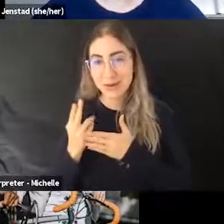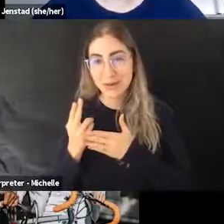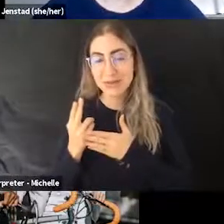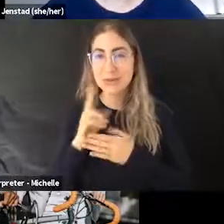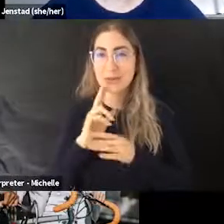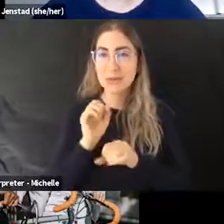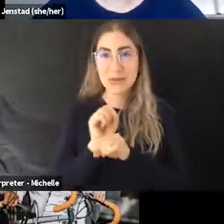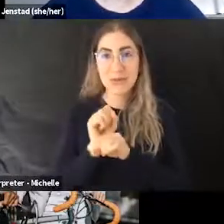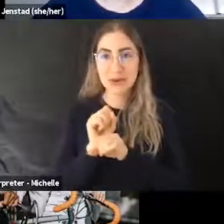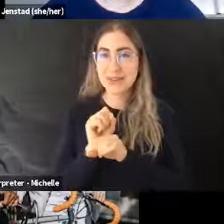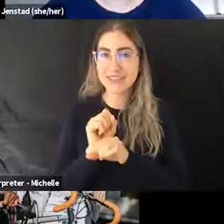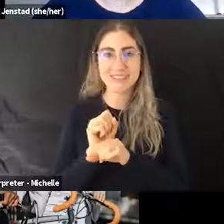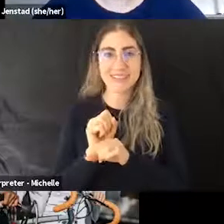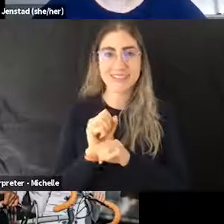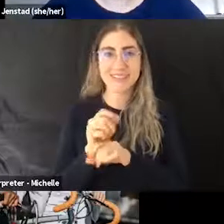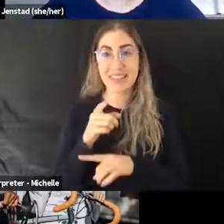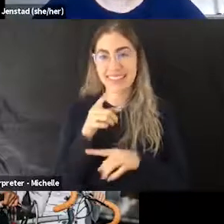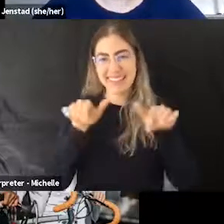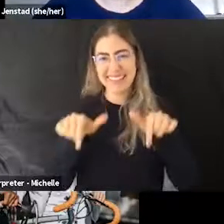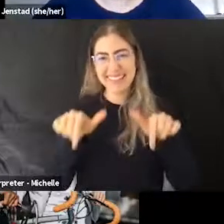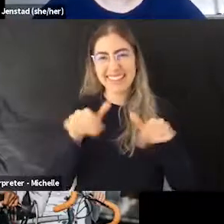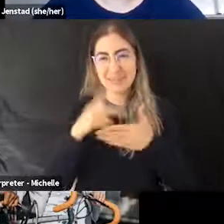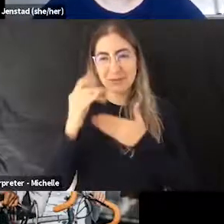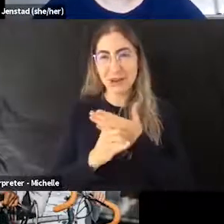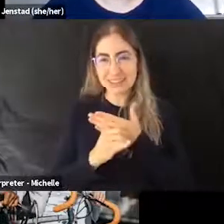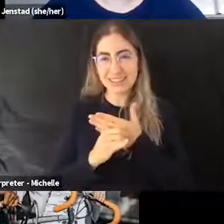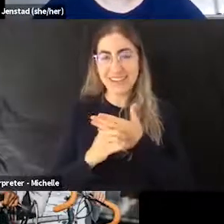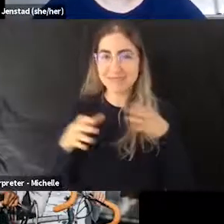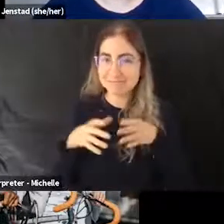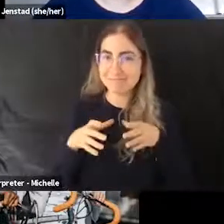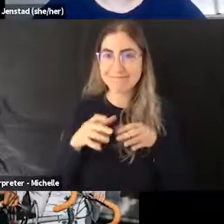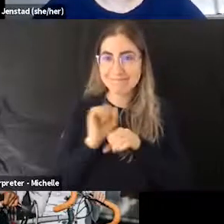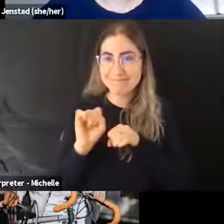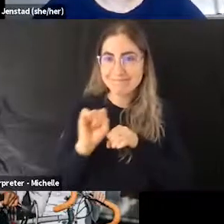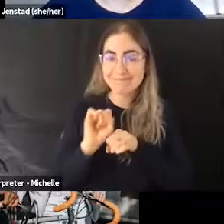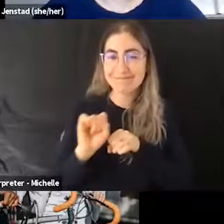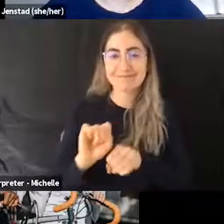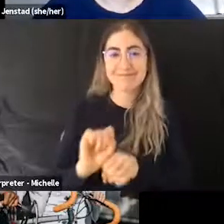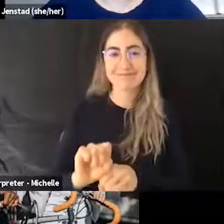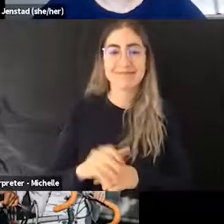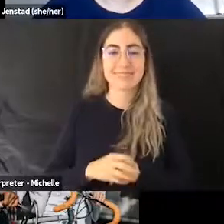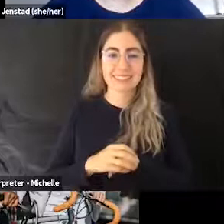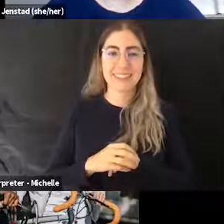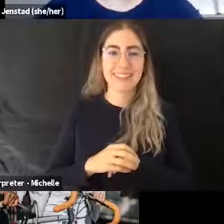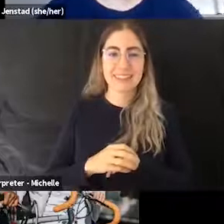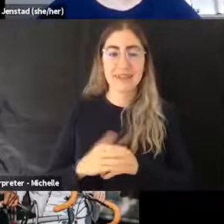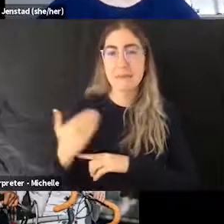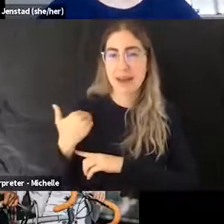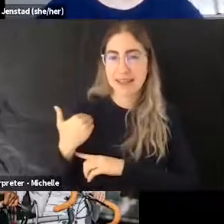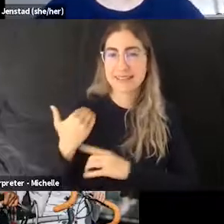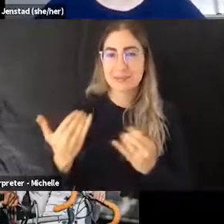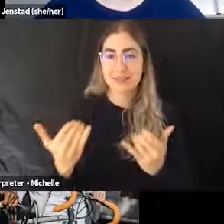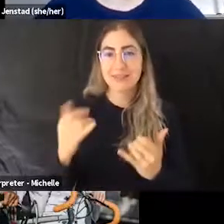worked so closely with us on this particular project. So looking to those past and present members of our